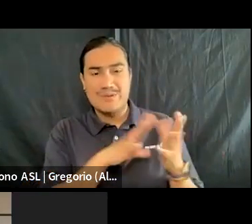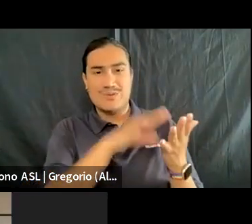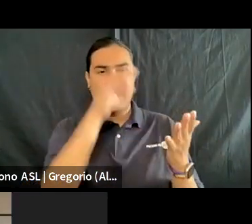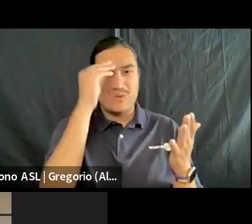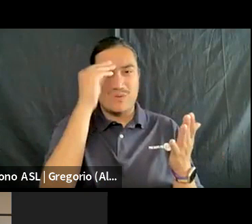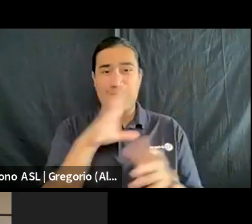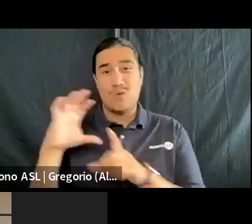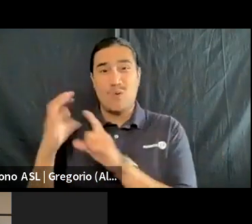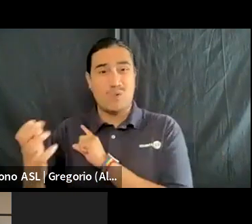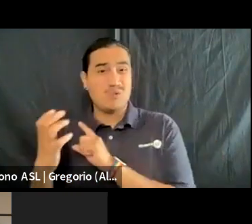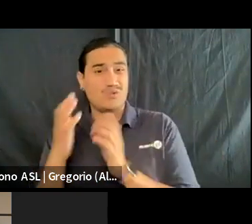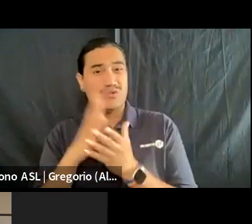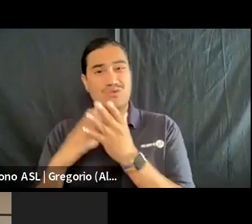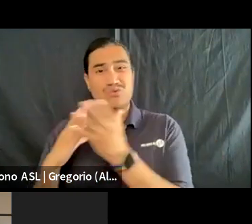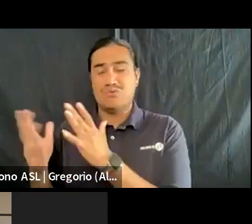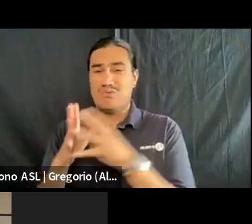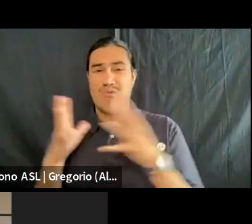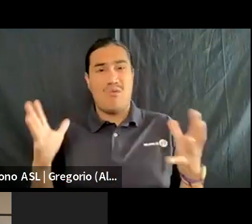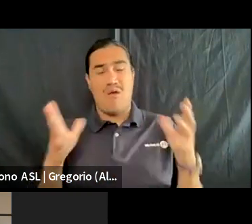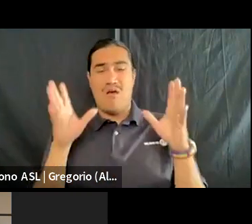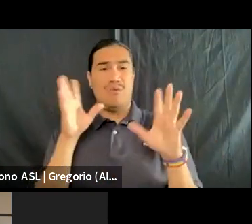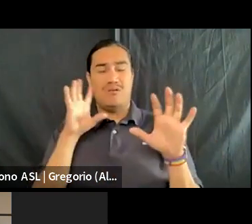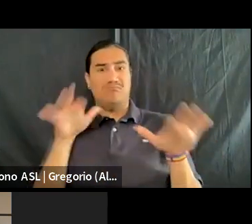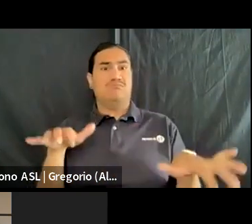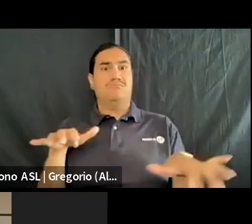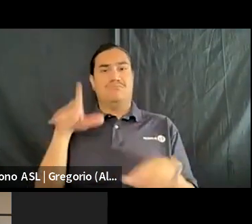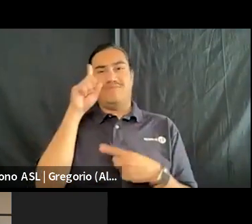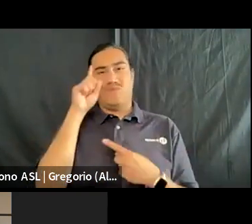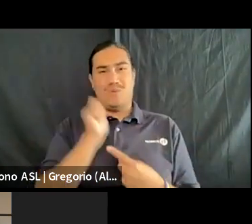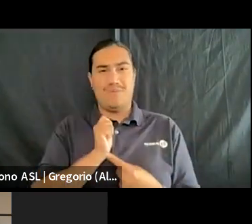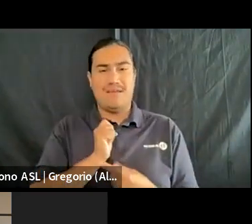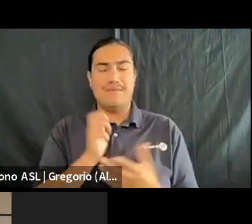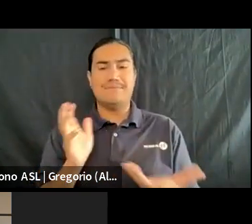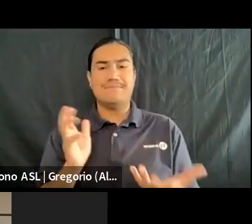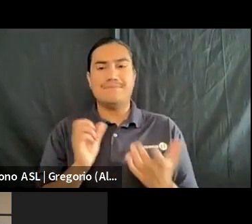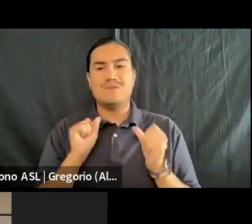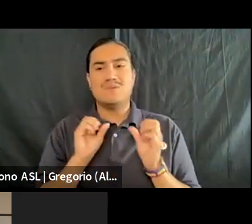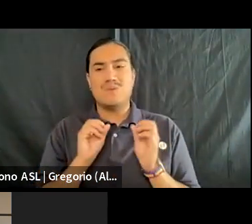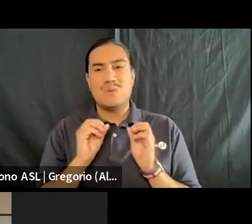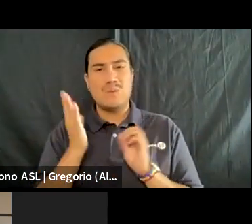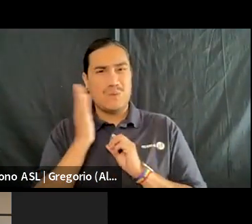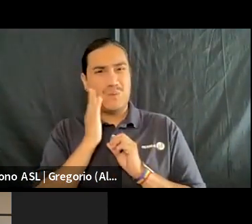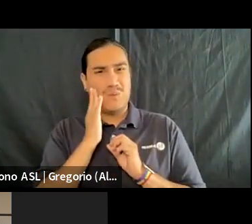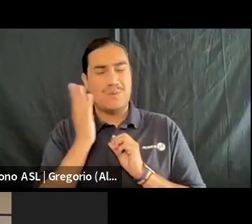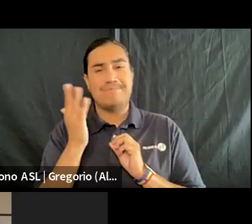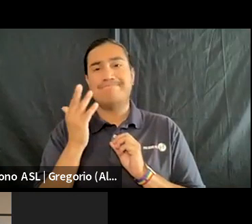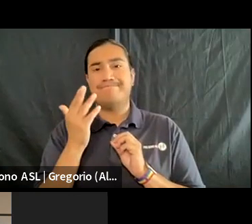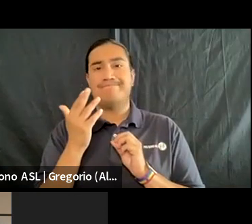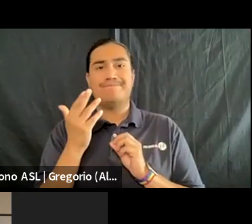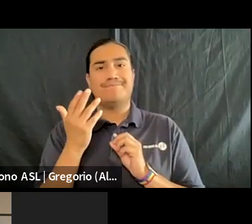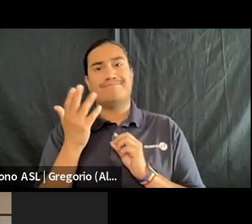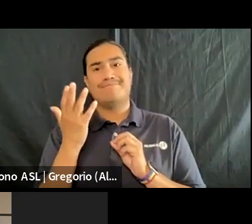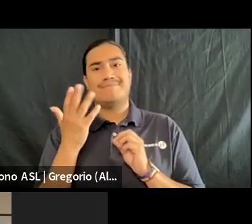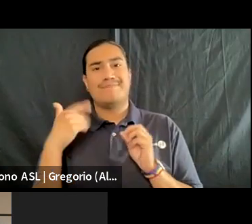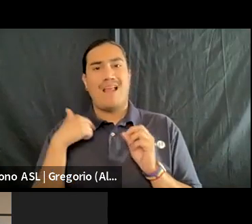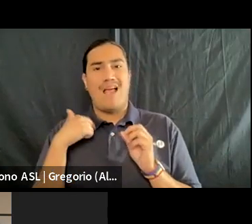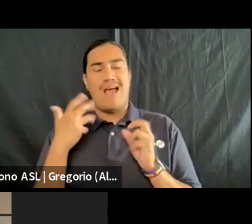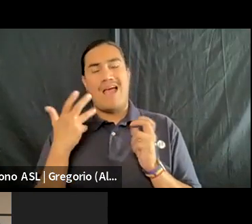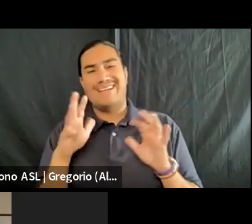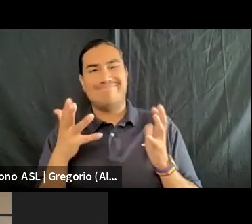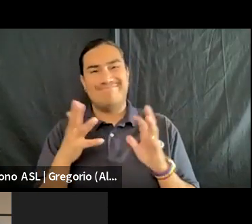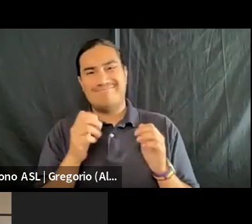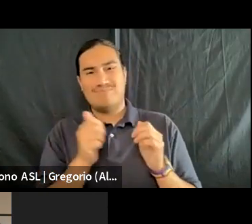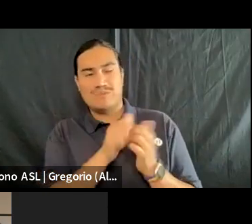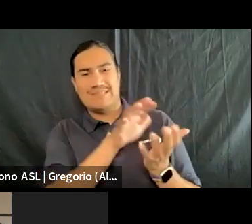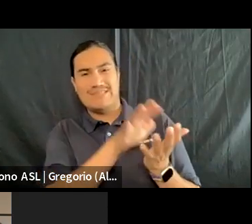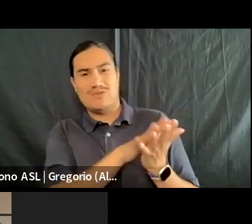cultural elements, which were shocking to me. And so, you know, I kind of veered off education. I got into